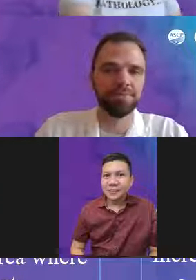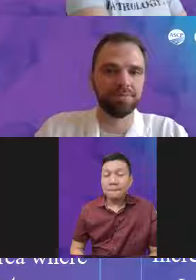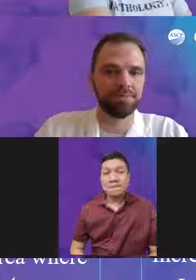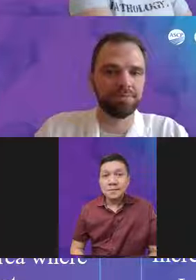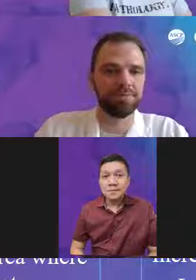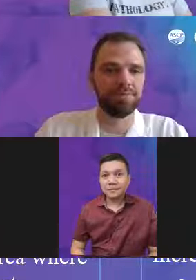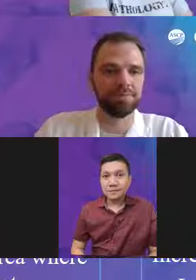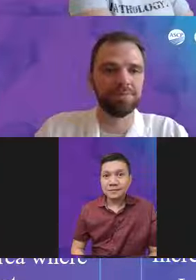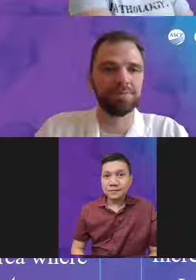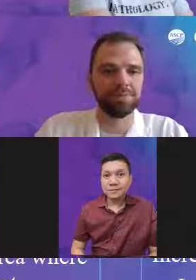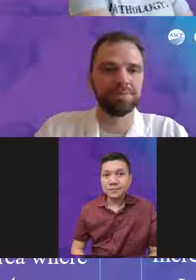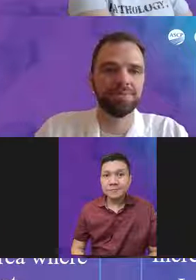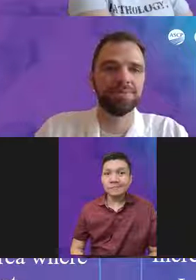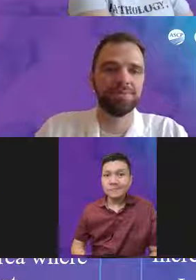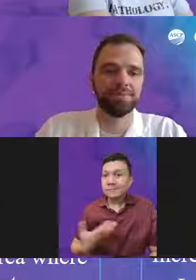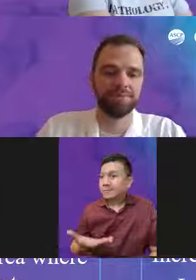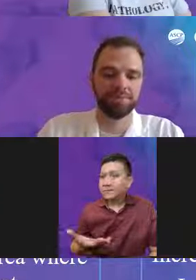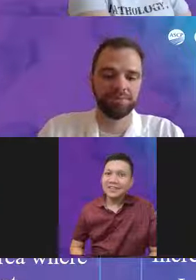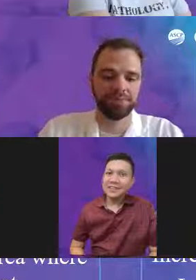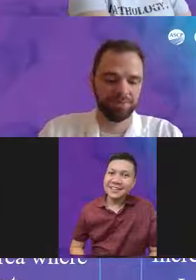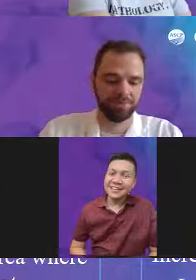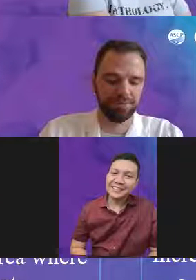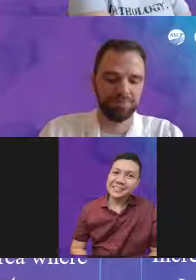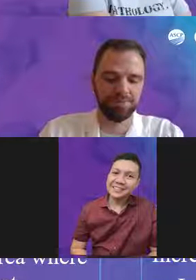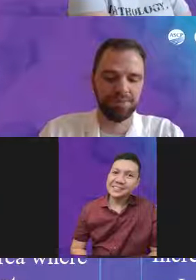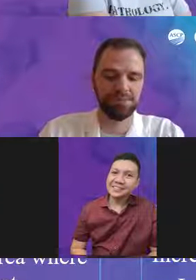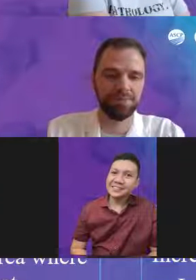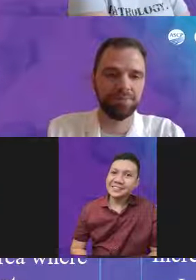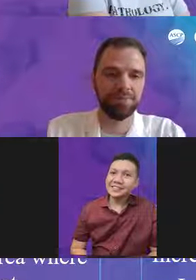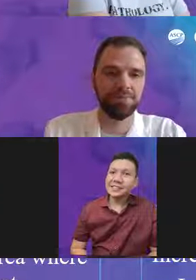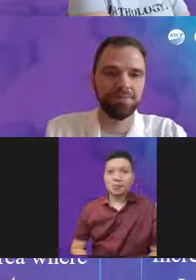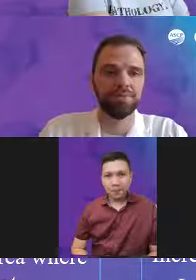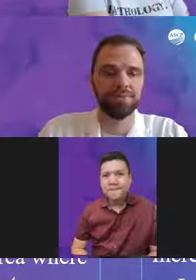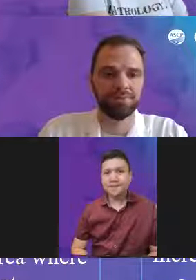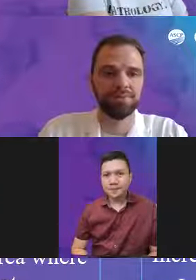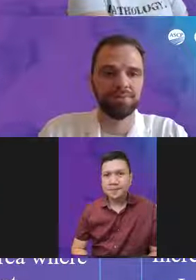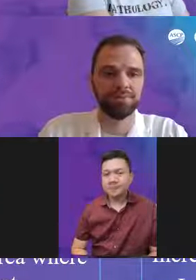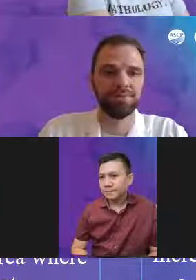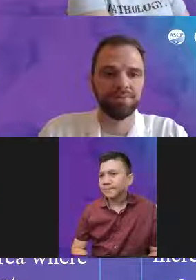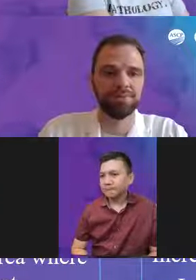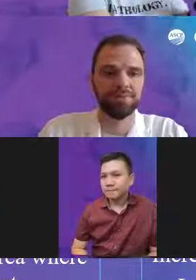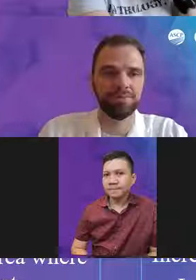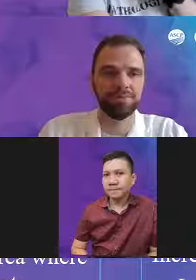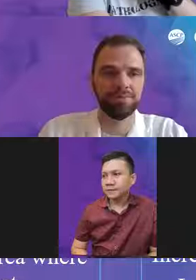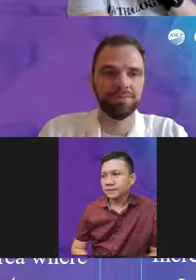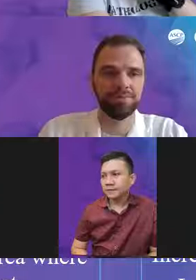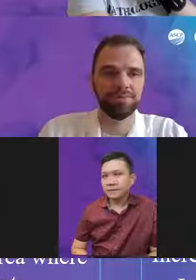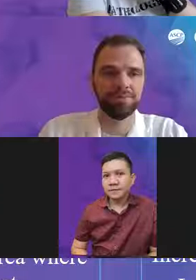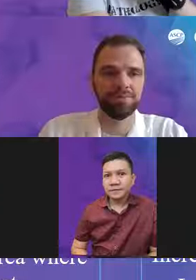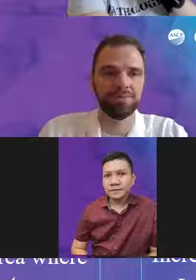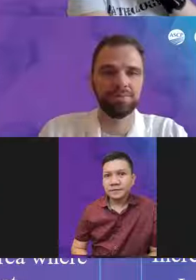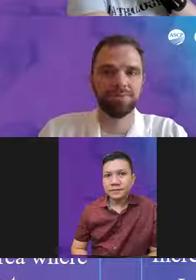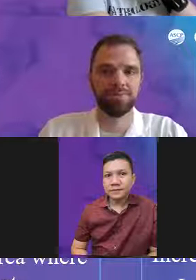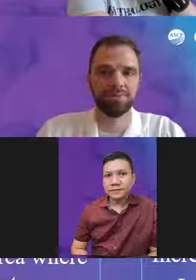take what you see and correlate it with what is on the CBC. And I find that